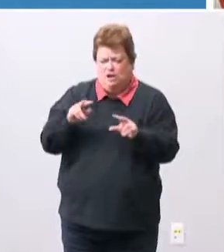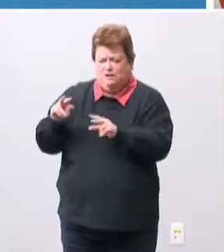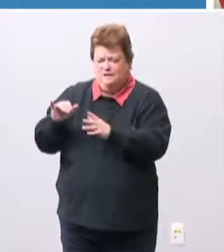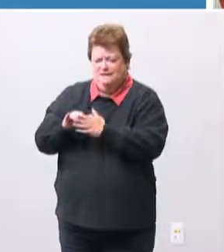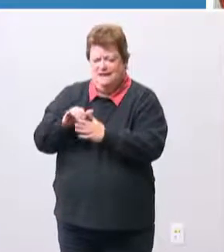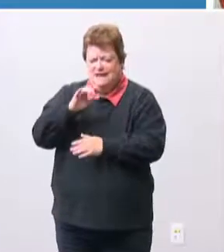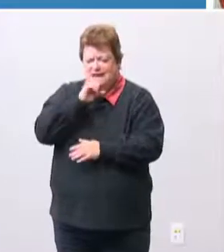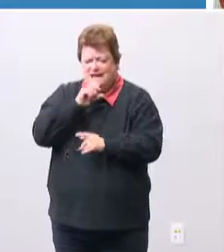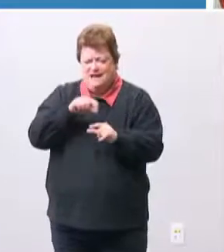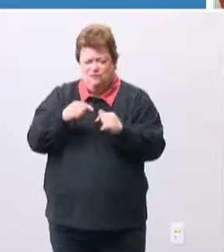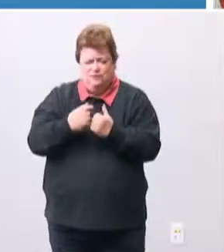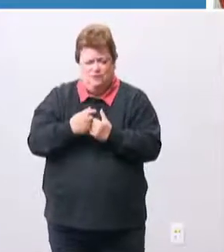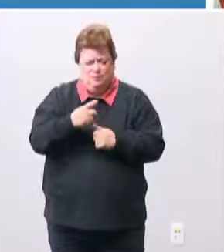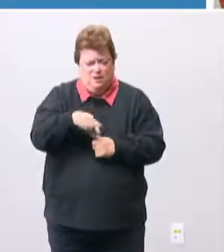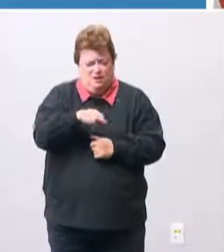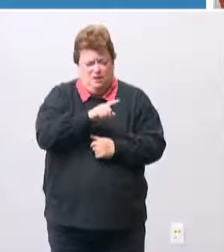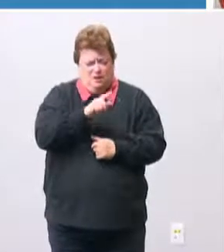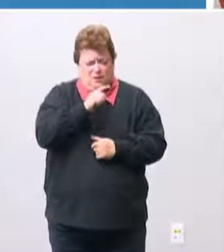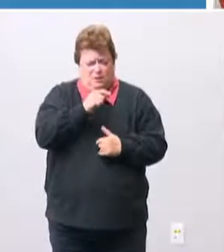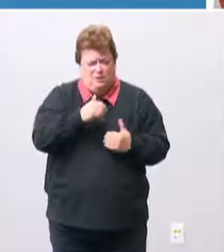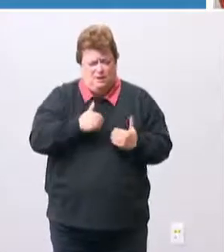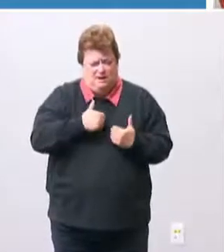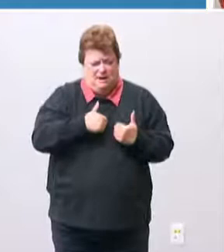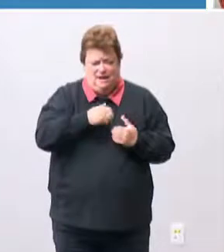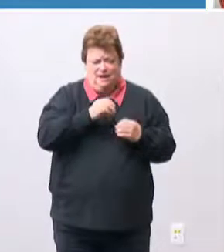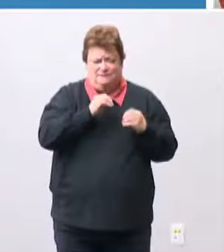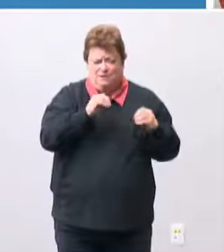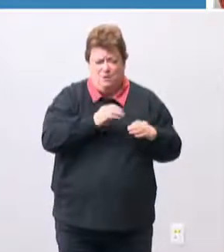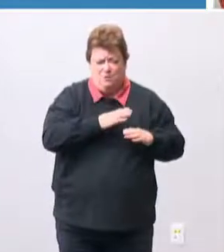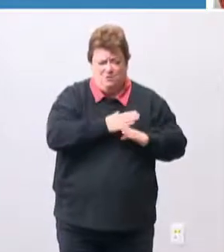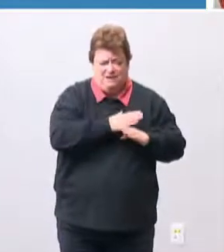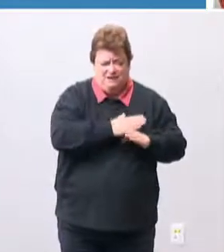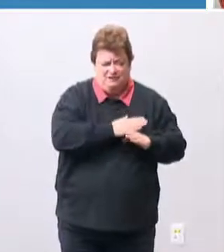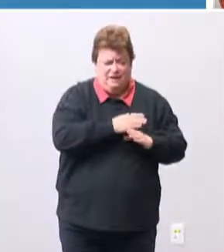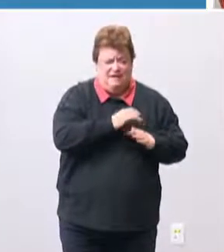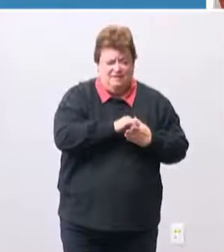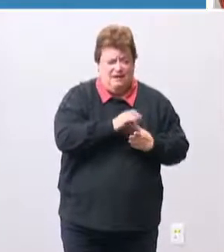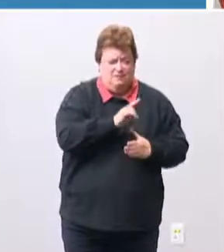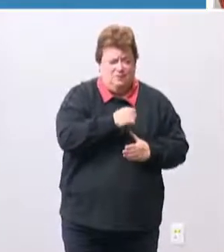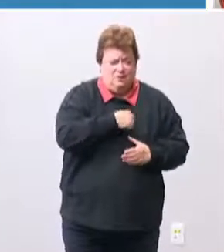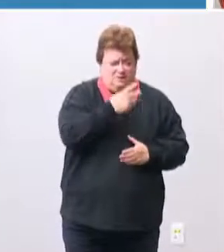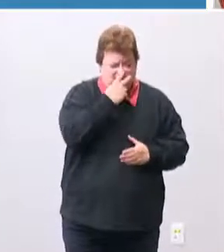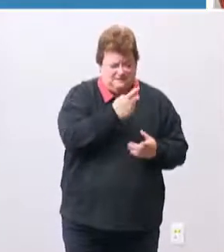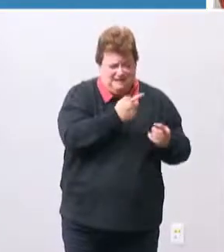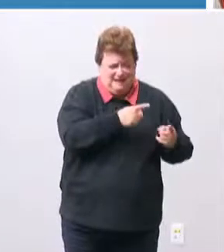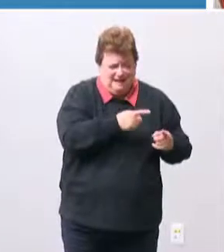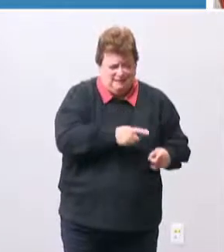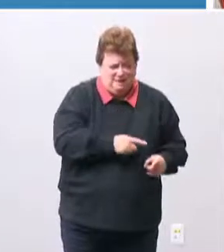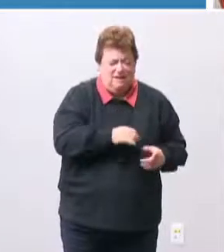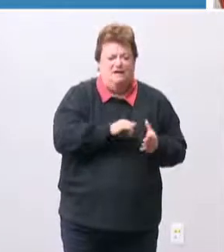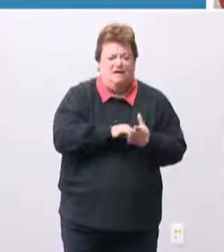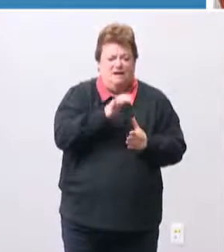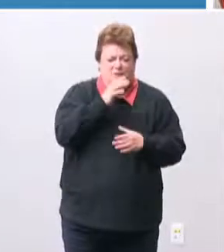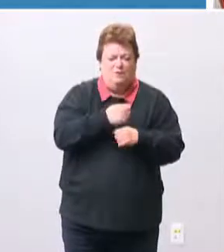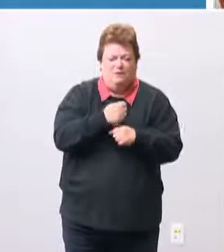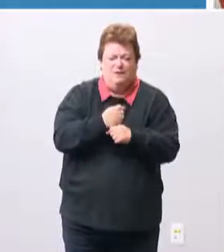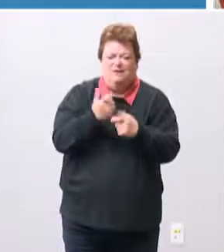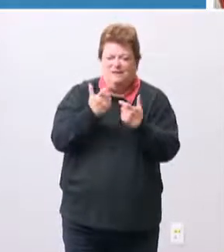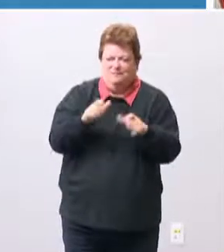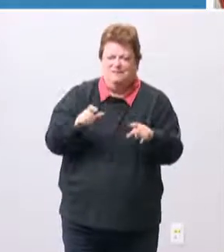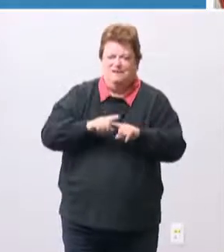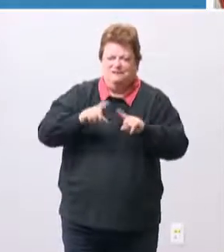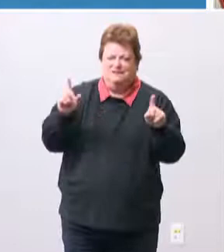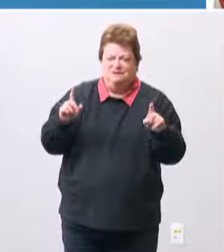children who are really unprotected now and seeing where cases are, it will make a big difference. You know, we have